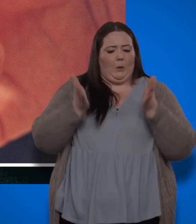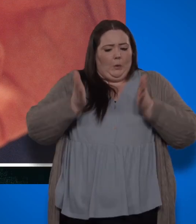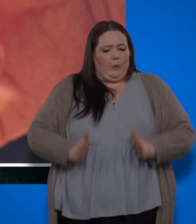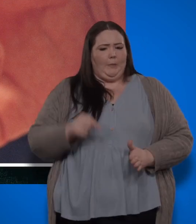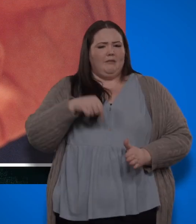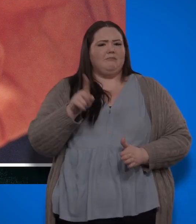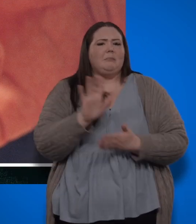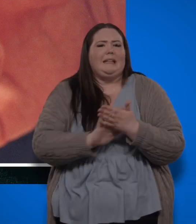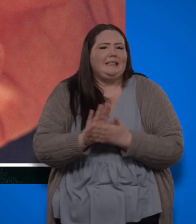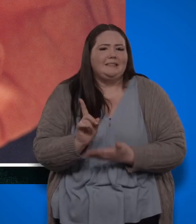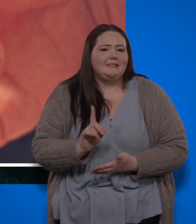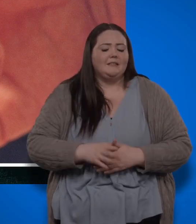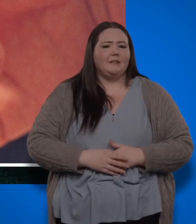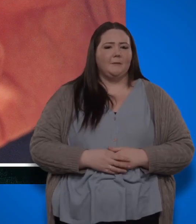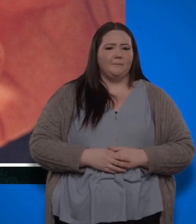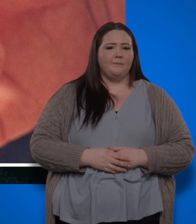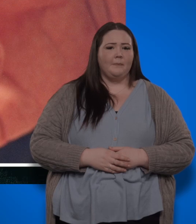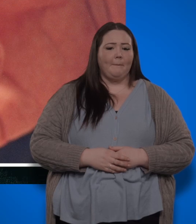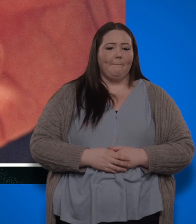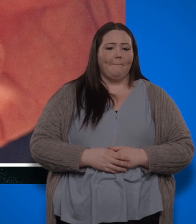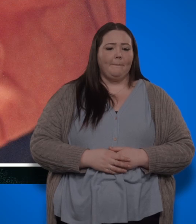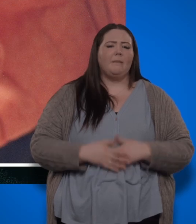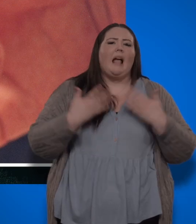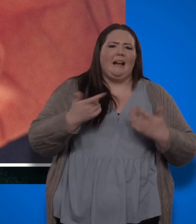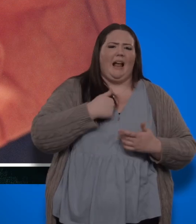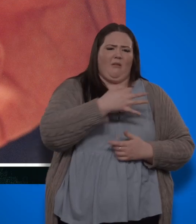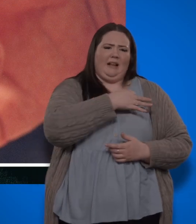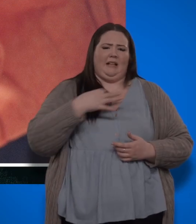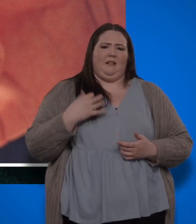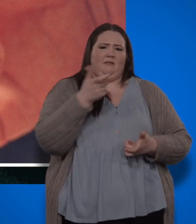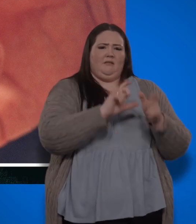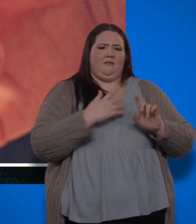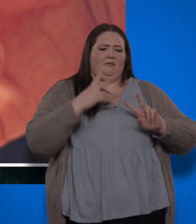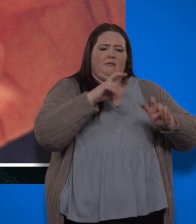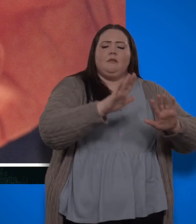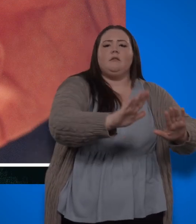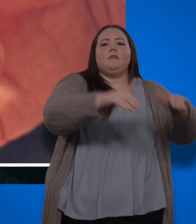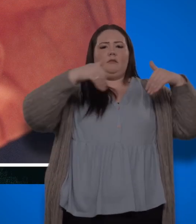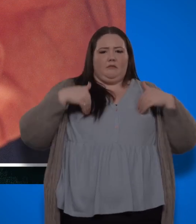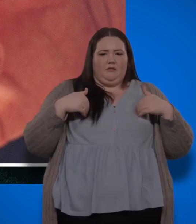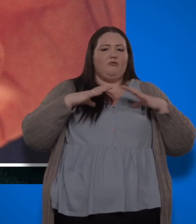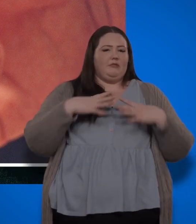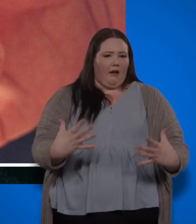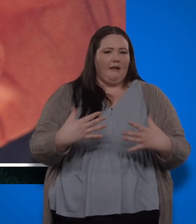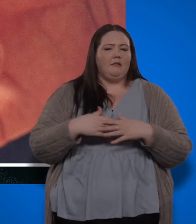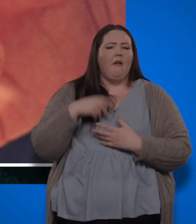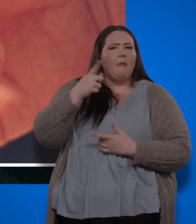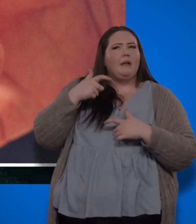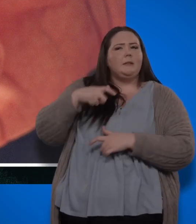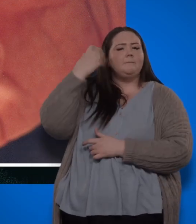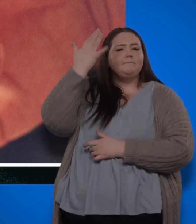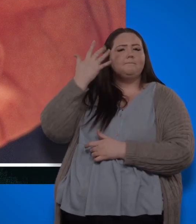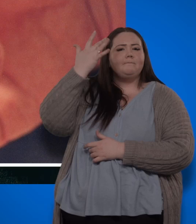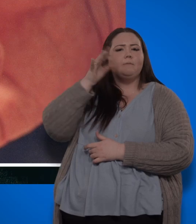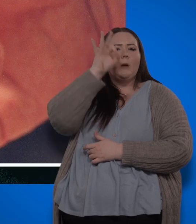be human? And I'm now retiring from the clinical environment, but I remain fascinated by these questions and